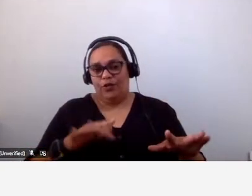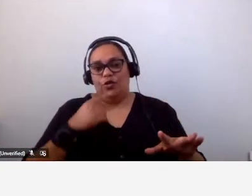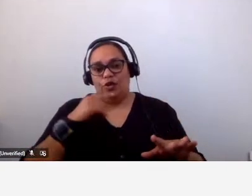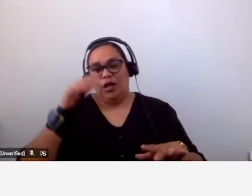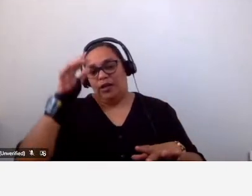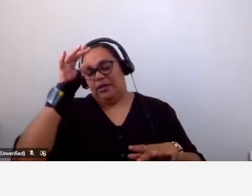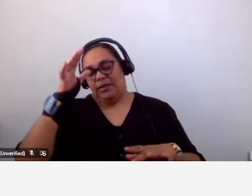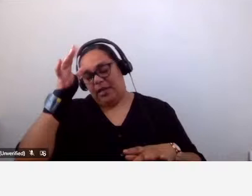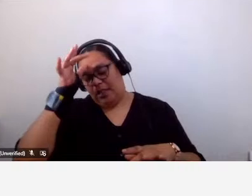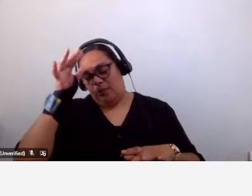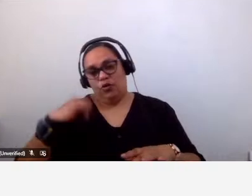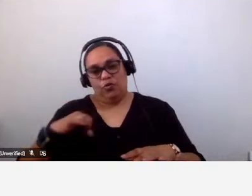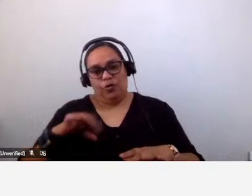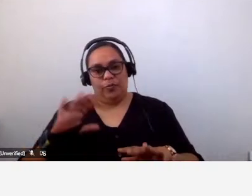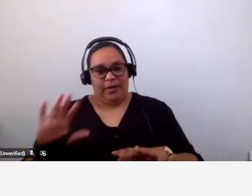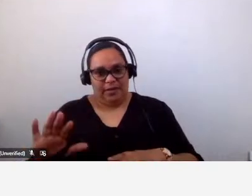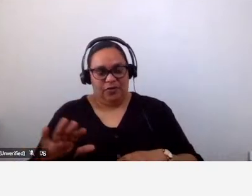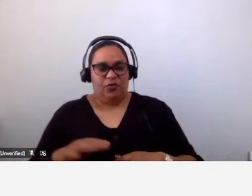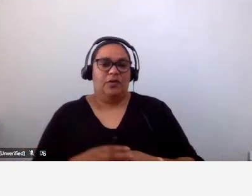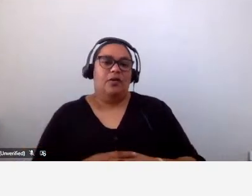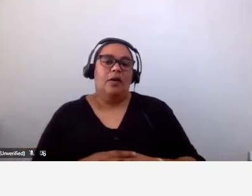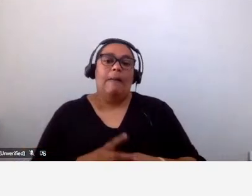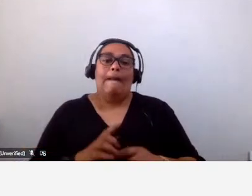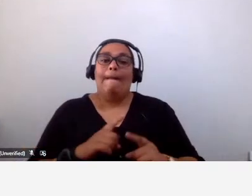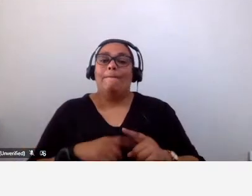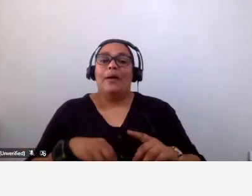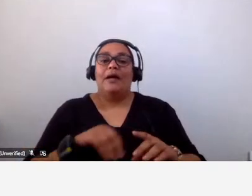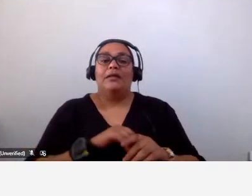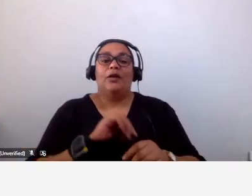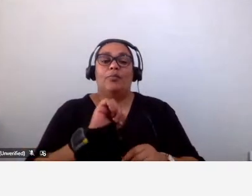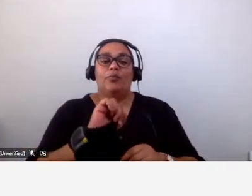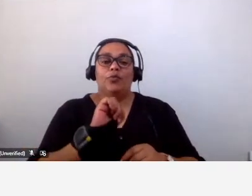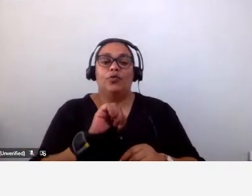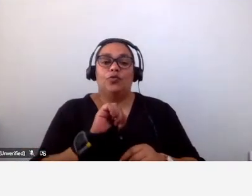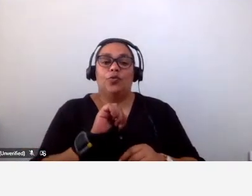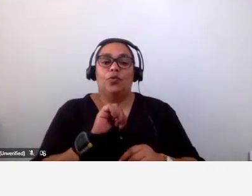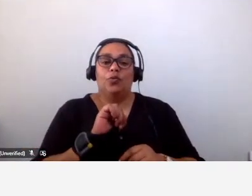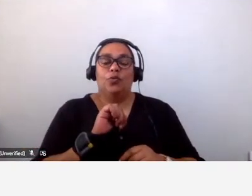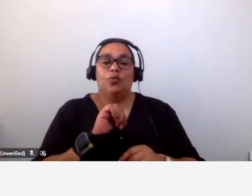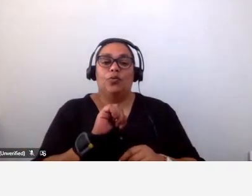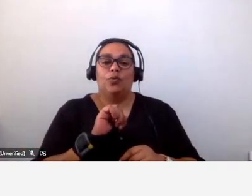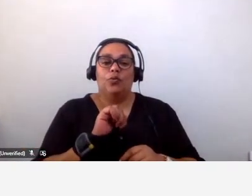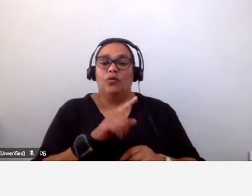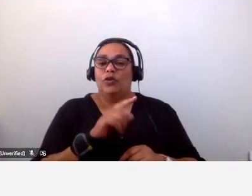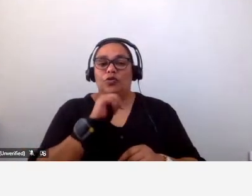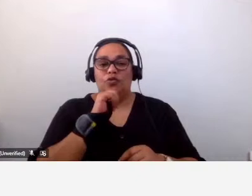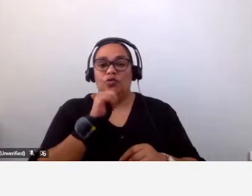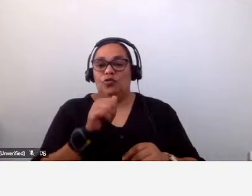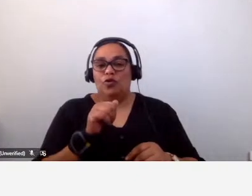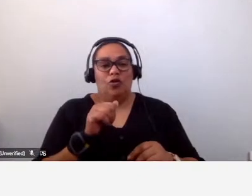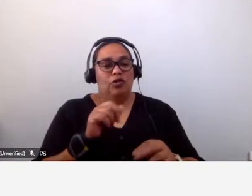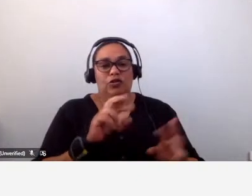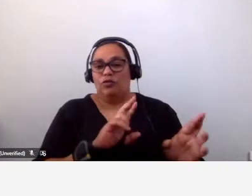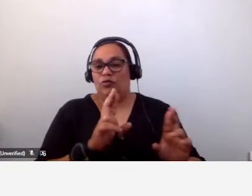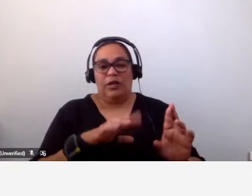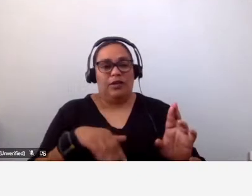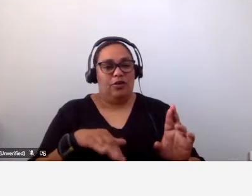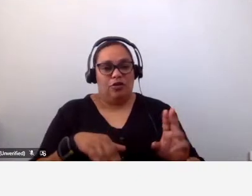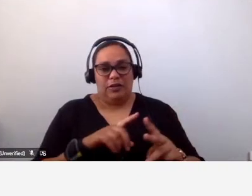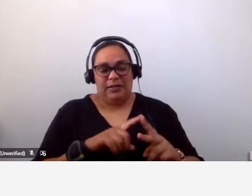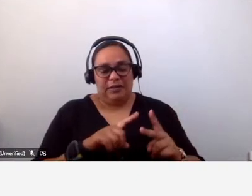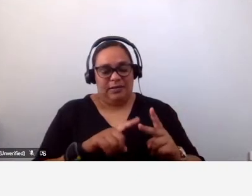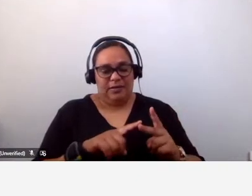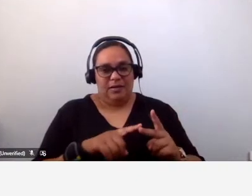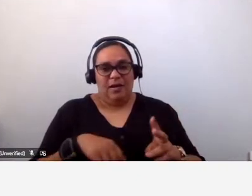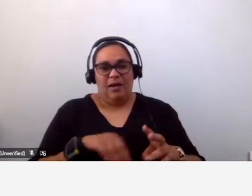Stellenbosch municipality. In terms of the picketry, it's not ready yet, and then